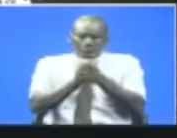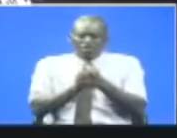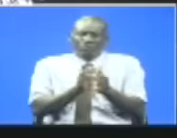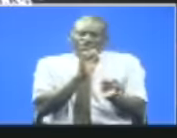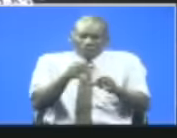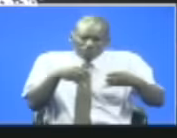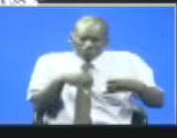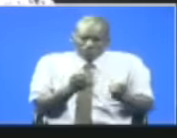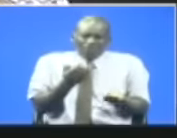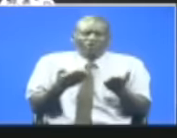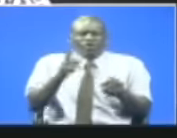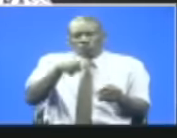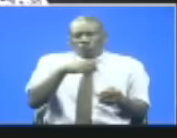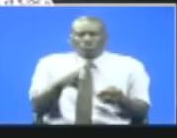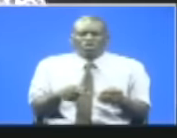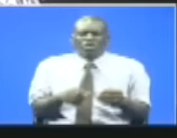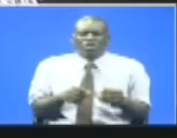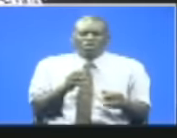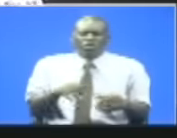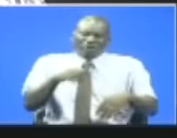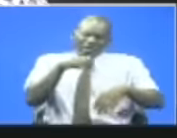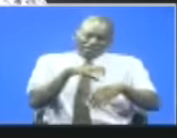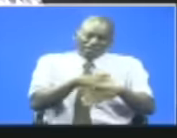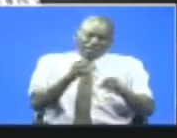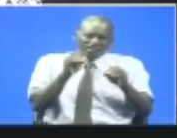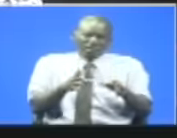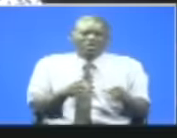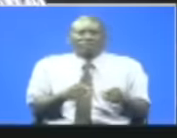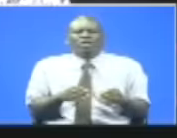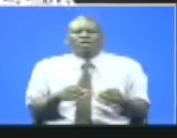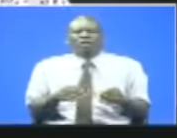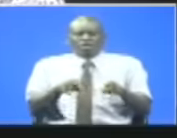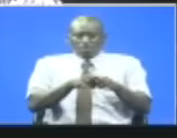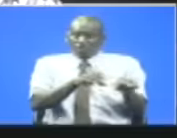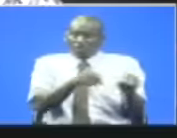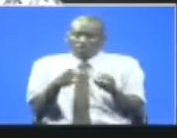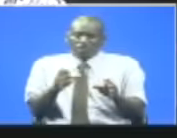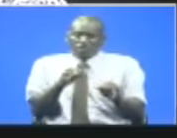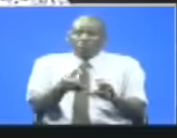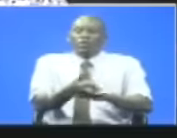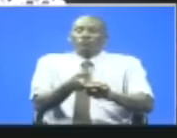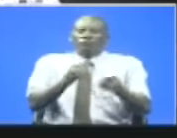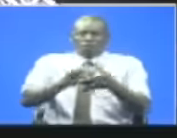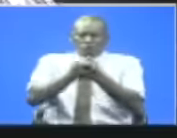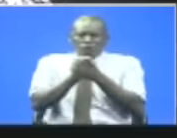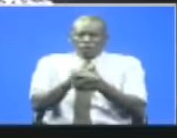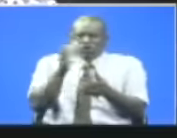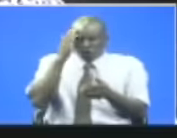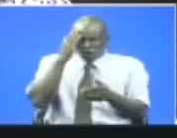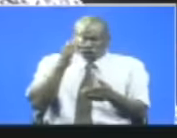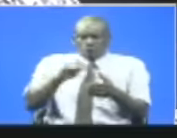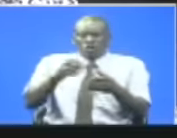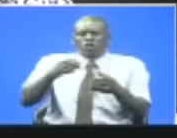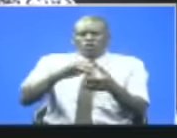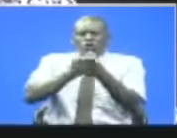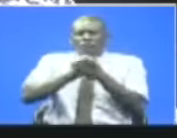try anything, I don't get it, you either don't get it. Because if he moves out of Jubilee, he knows he will not get it because he needs